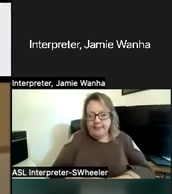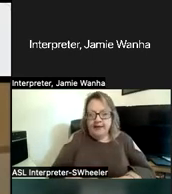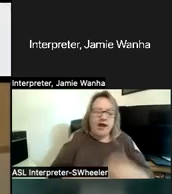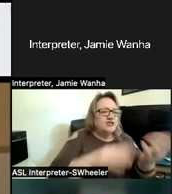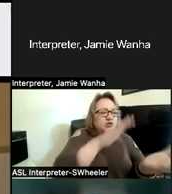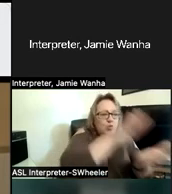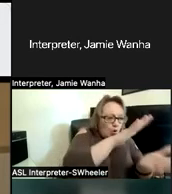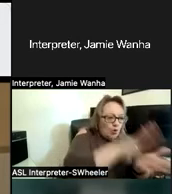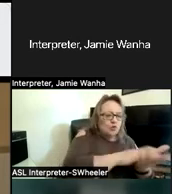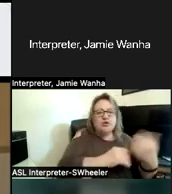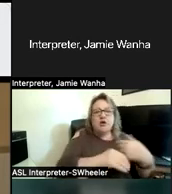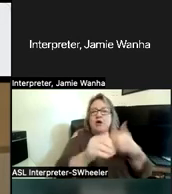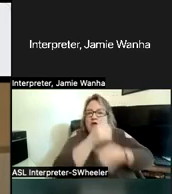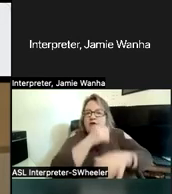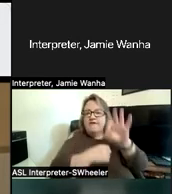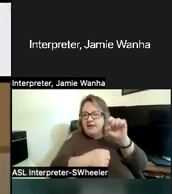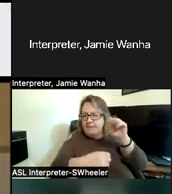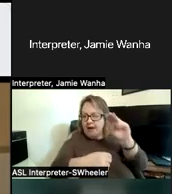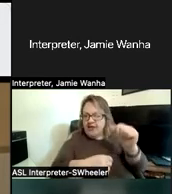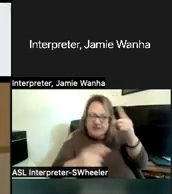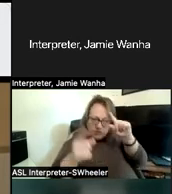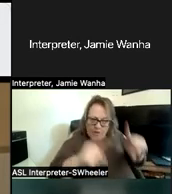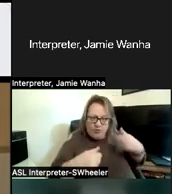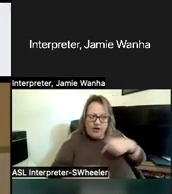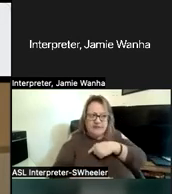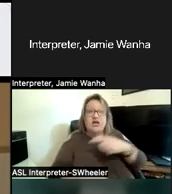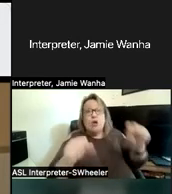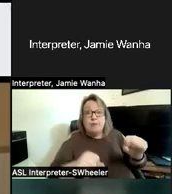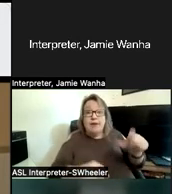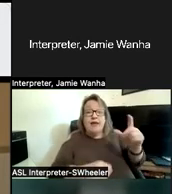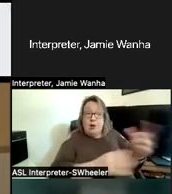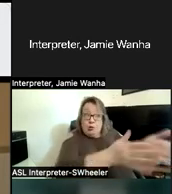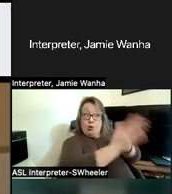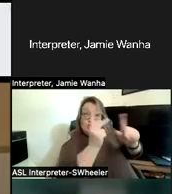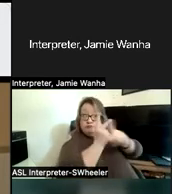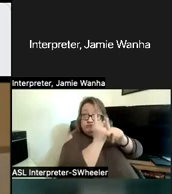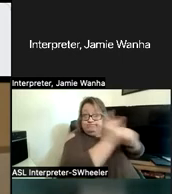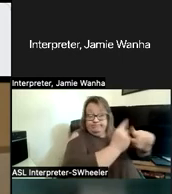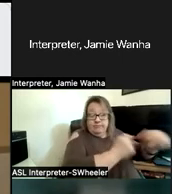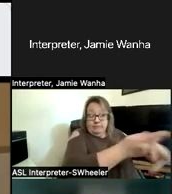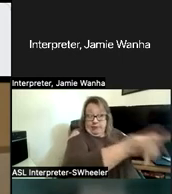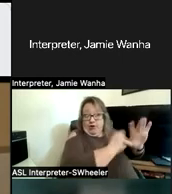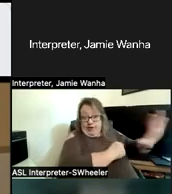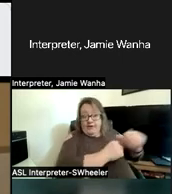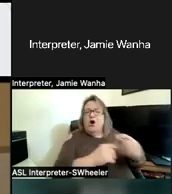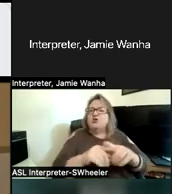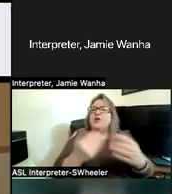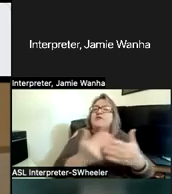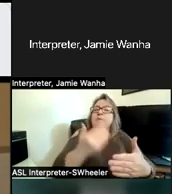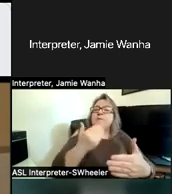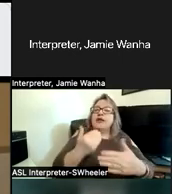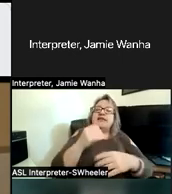other casinos, they've had those agreements with us and know that it could be a request that comes their way. We also pre-stage vehicles,